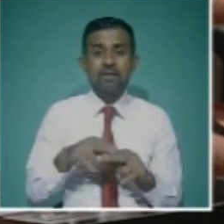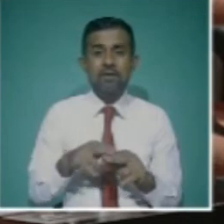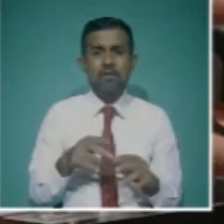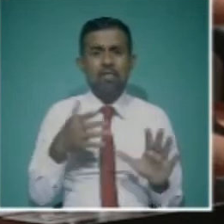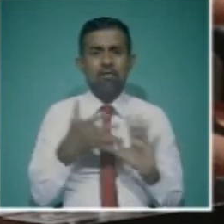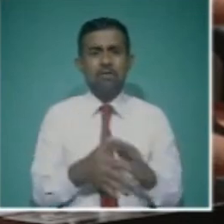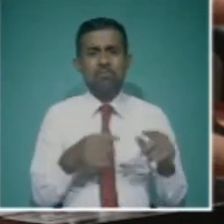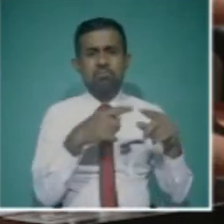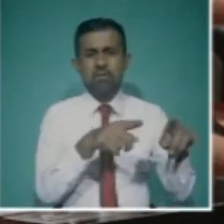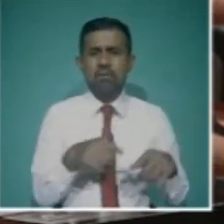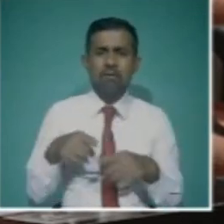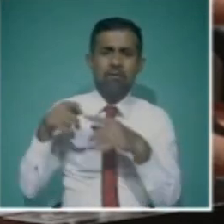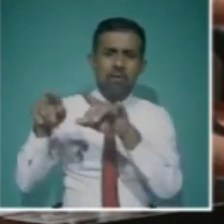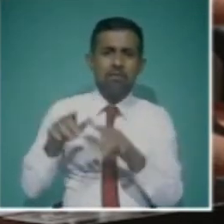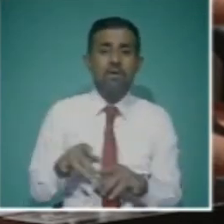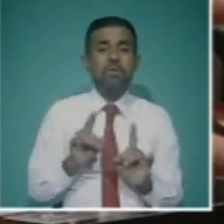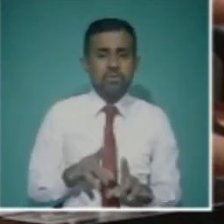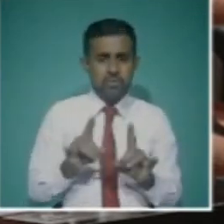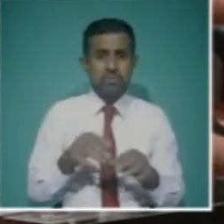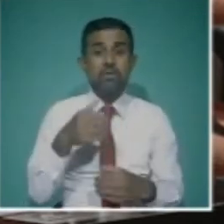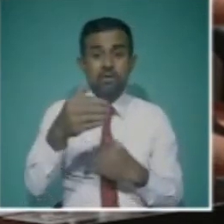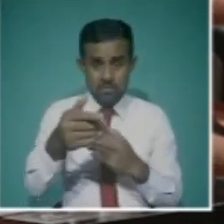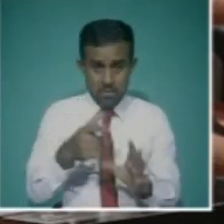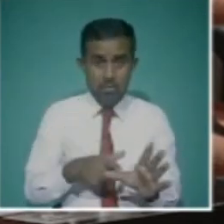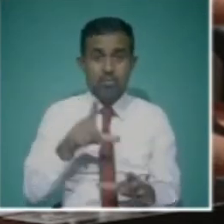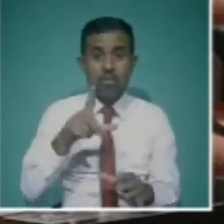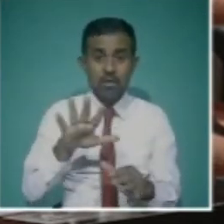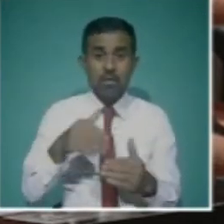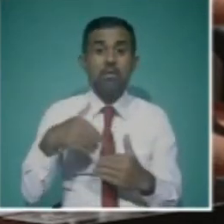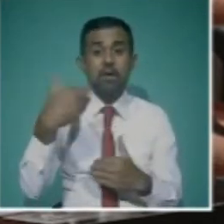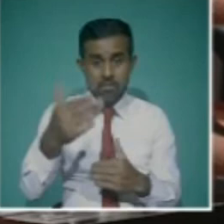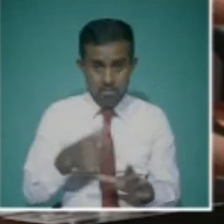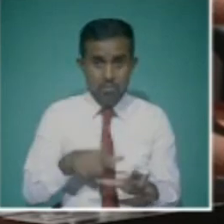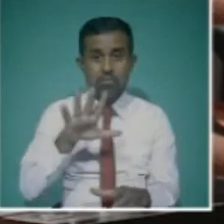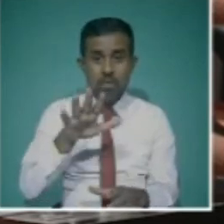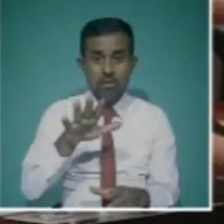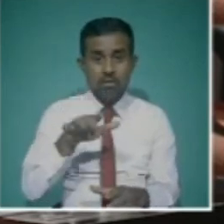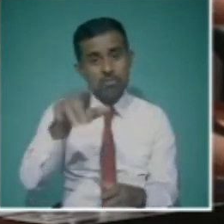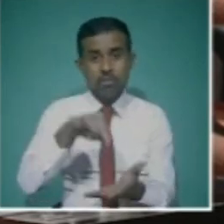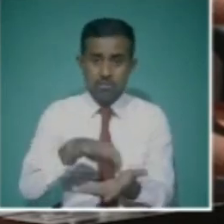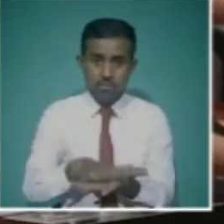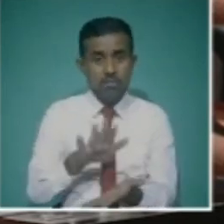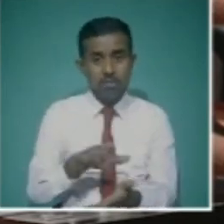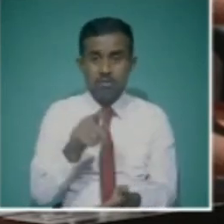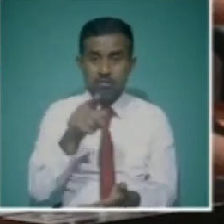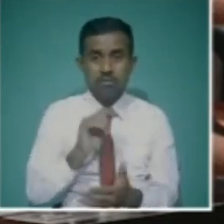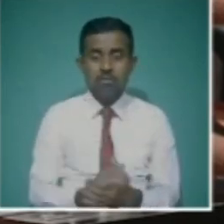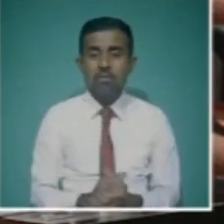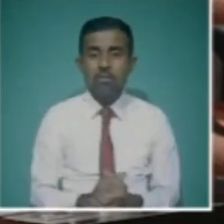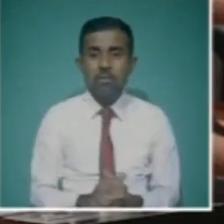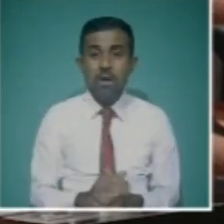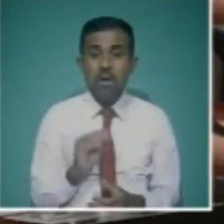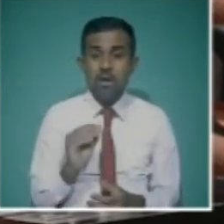for the further 75 years. You can decide to do that. But then you can't expect